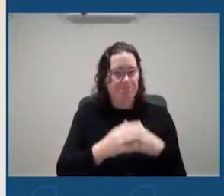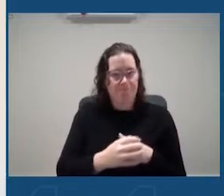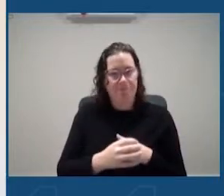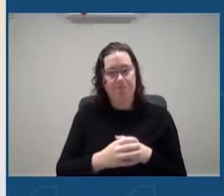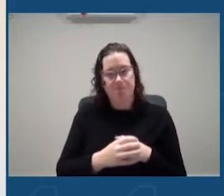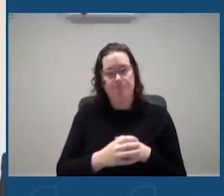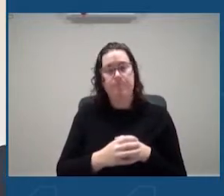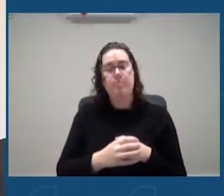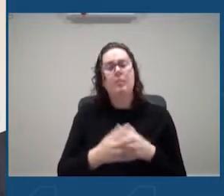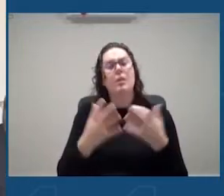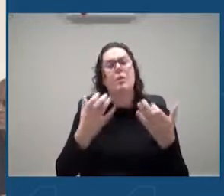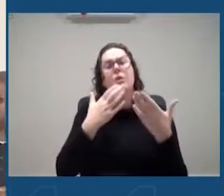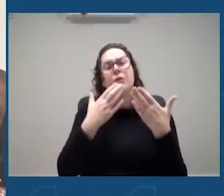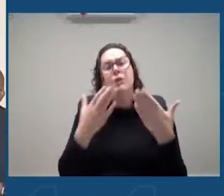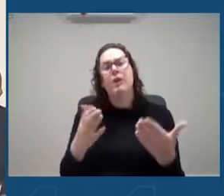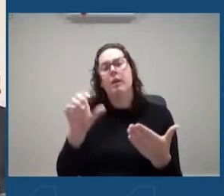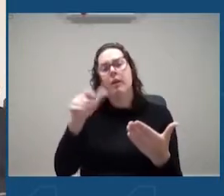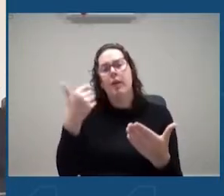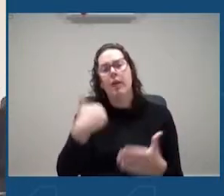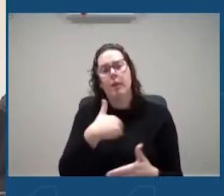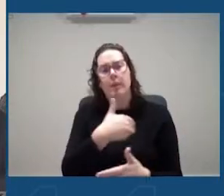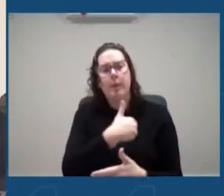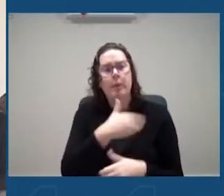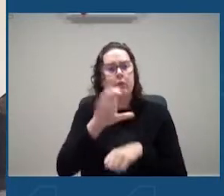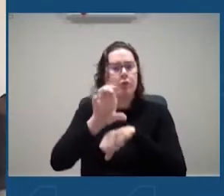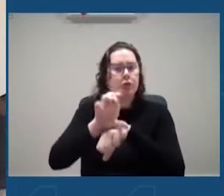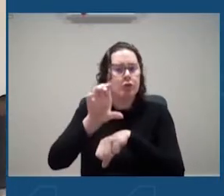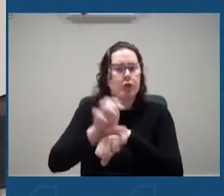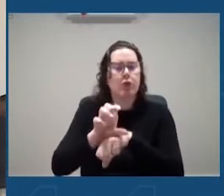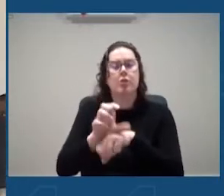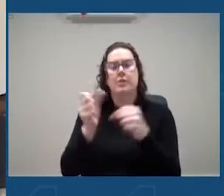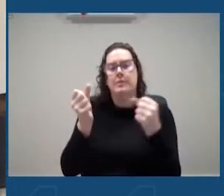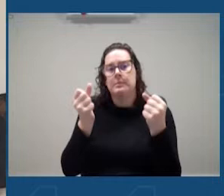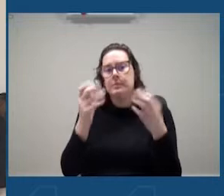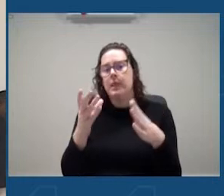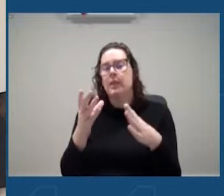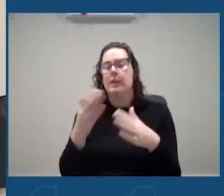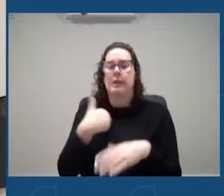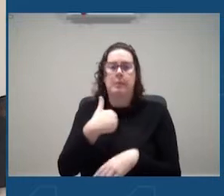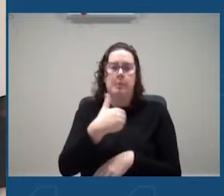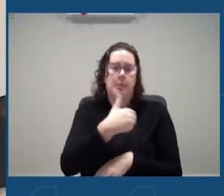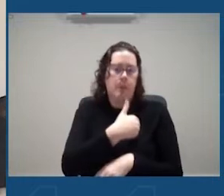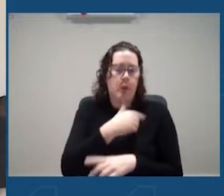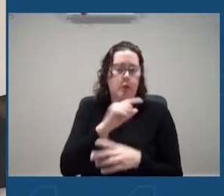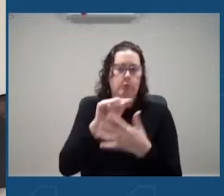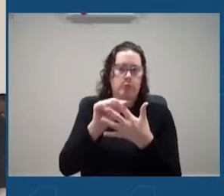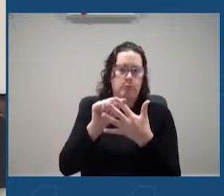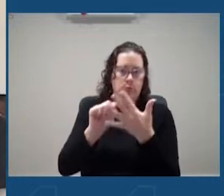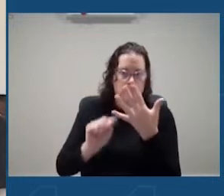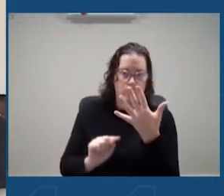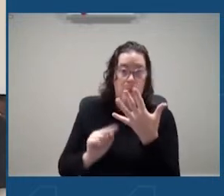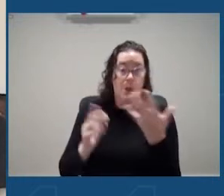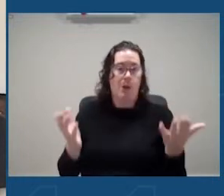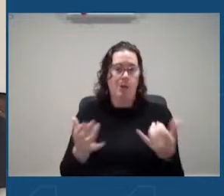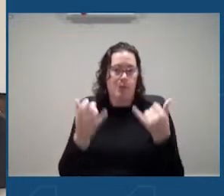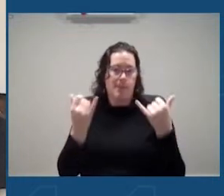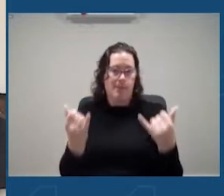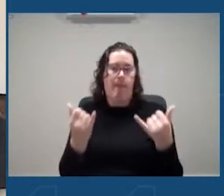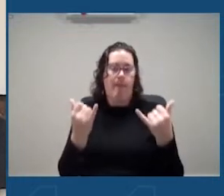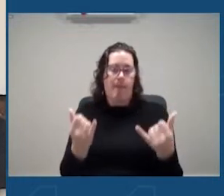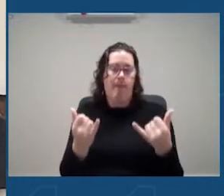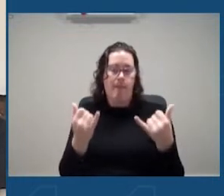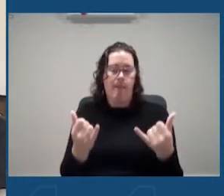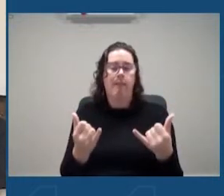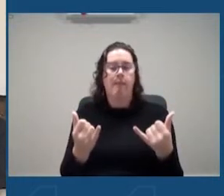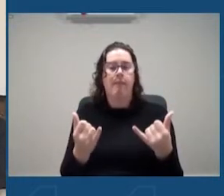I want to thank other members of the clergy, and many members of the clergy are with us today. They